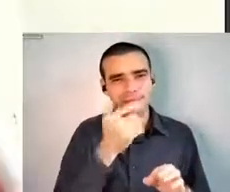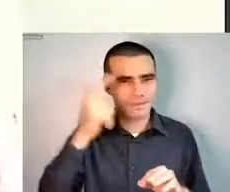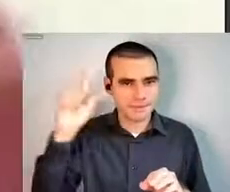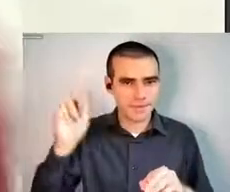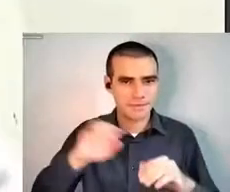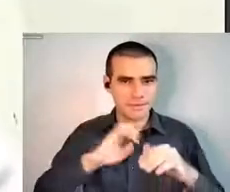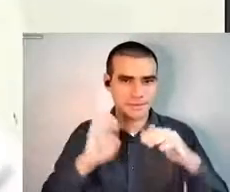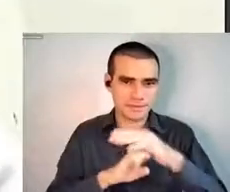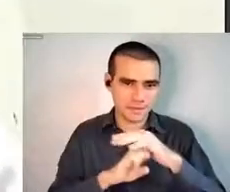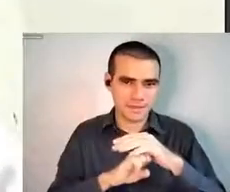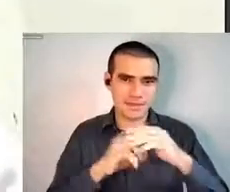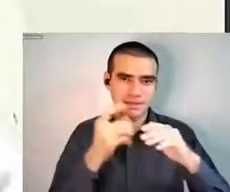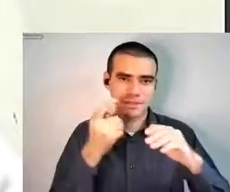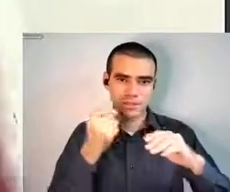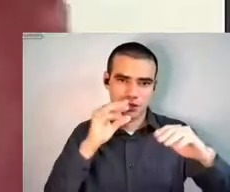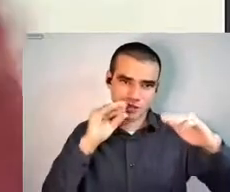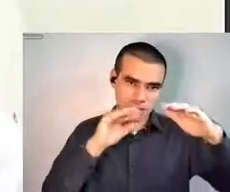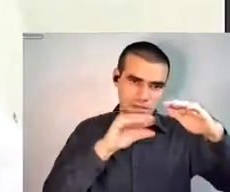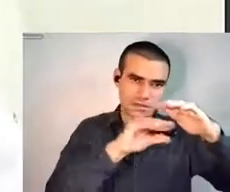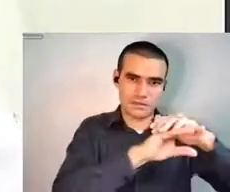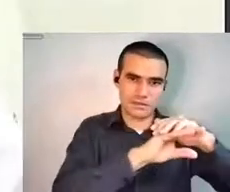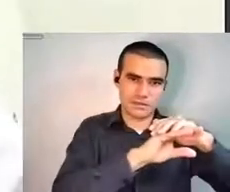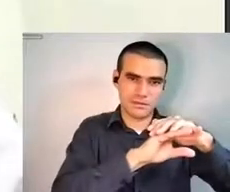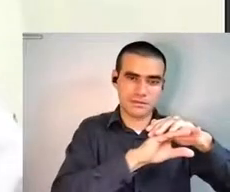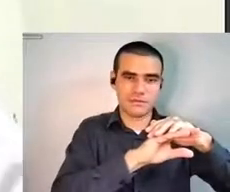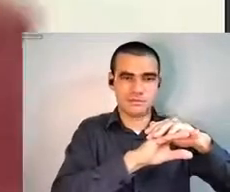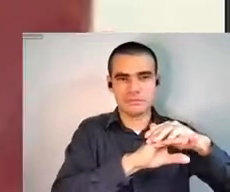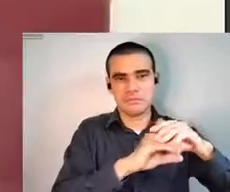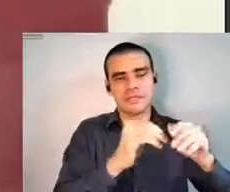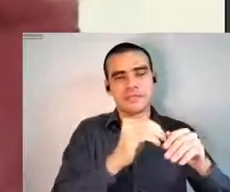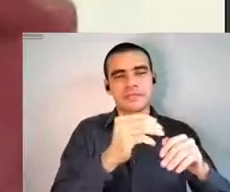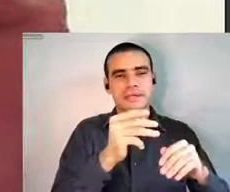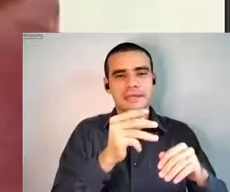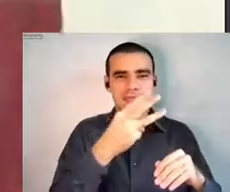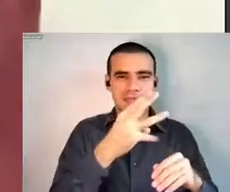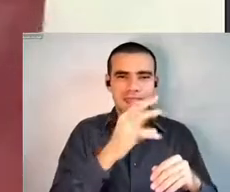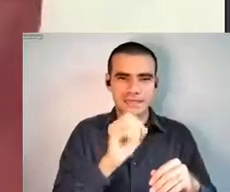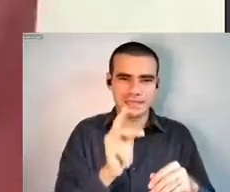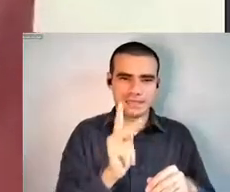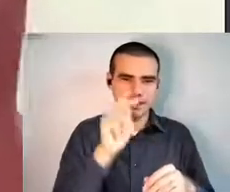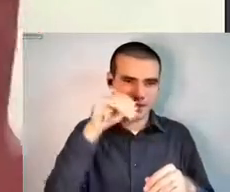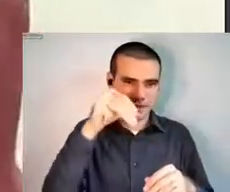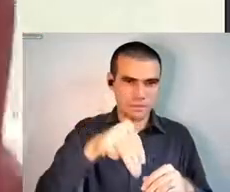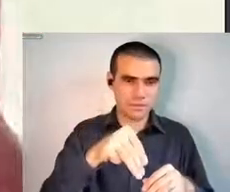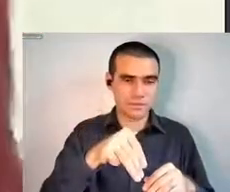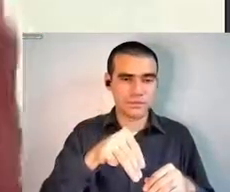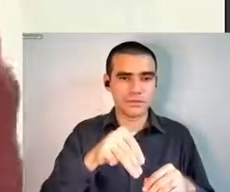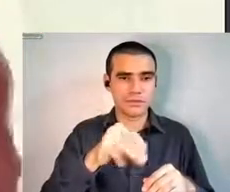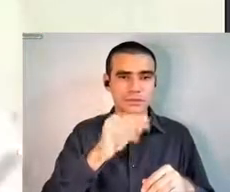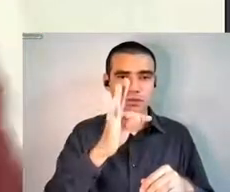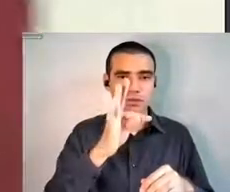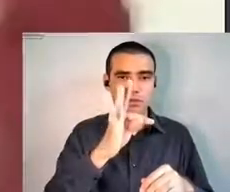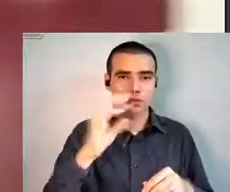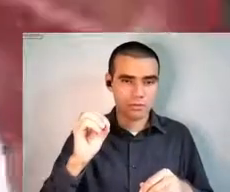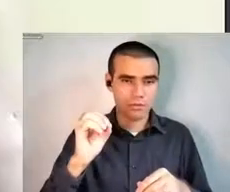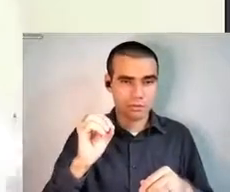Another example is a company that we invested, it's close to here in Tocantins,